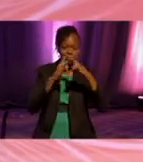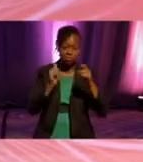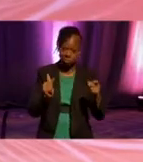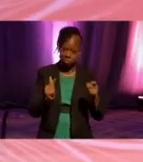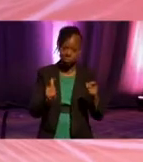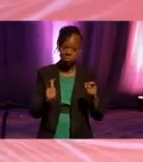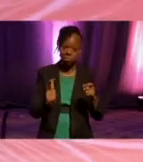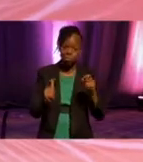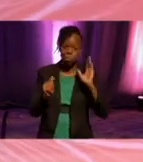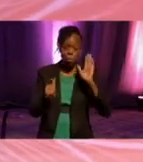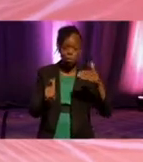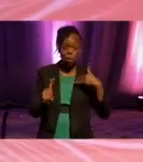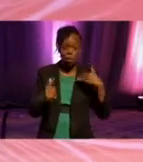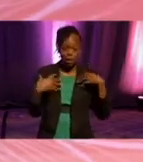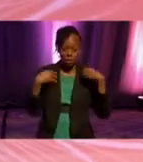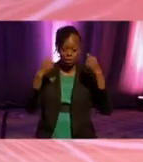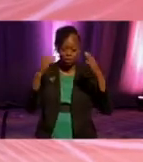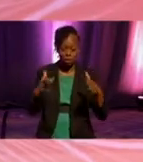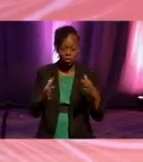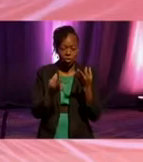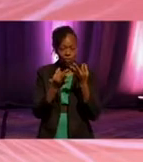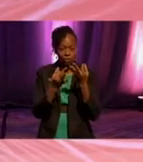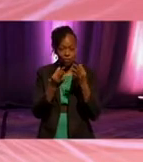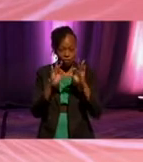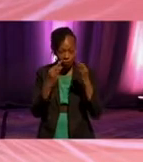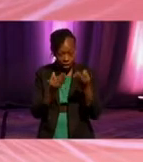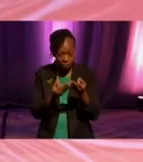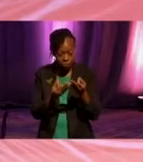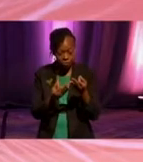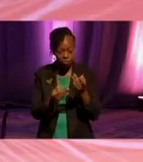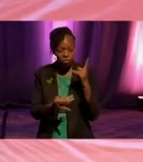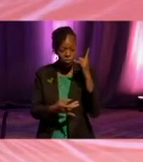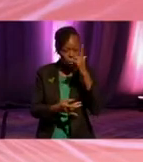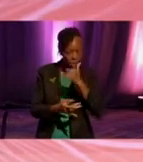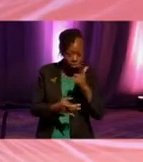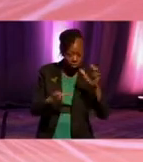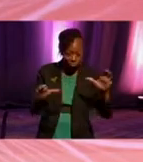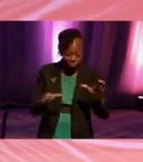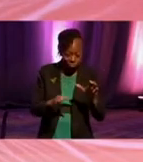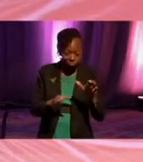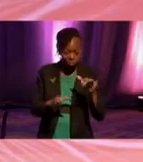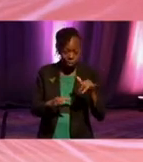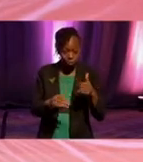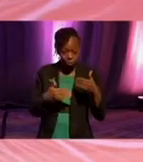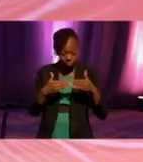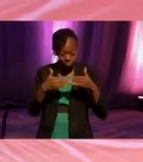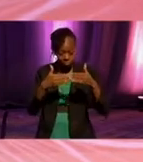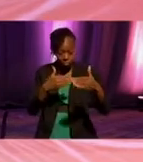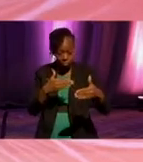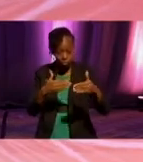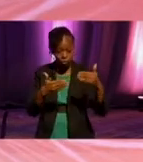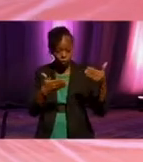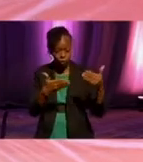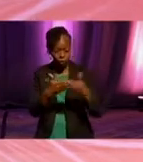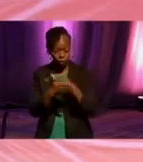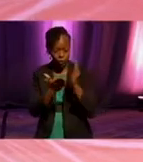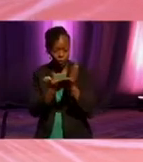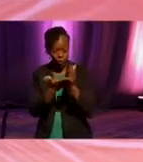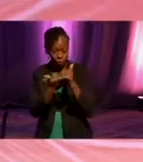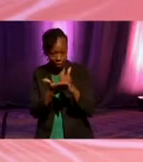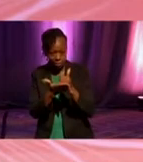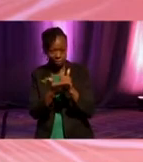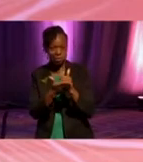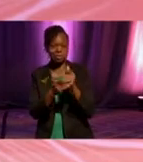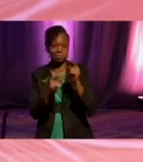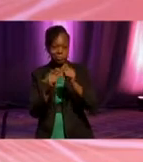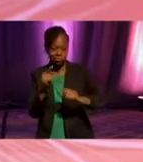have healthier families. So those are the actions that as we go into a new budget cycle, where we're investing